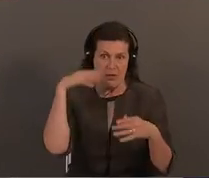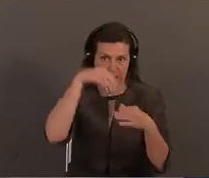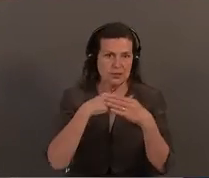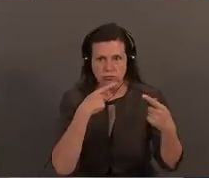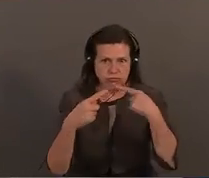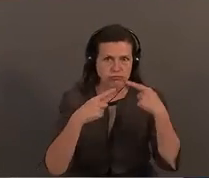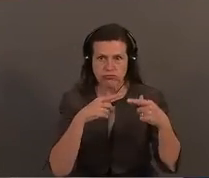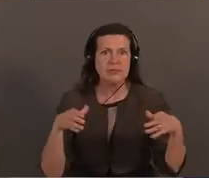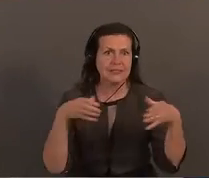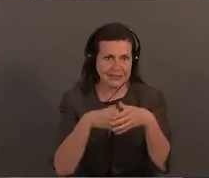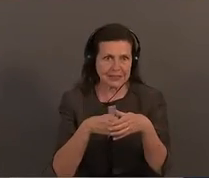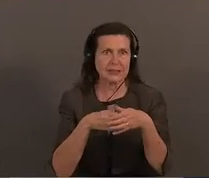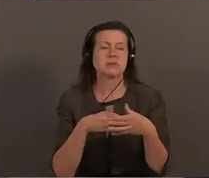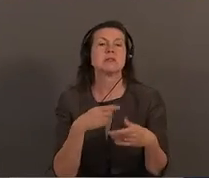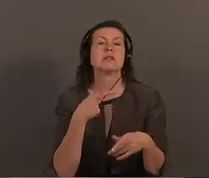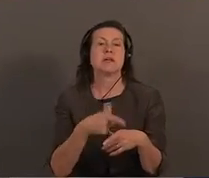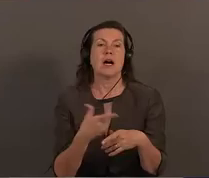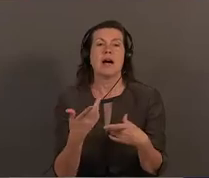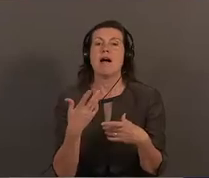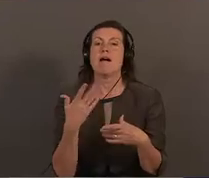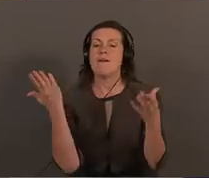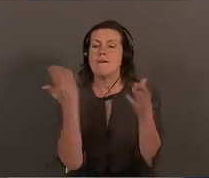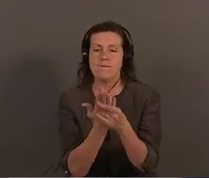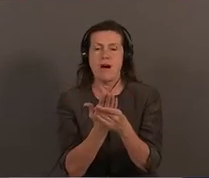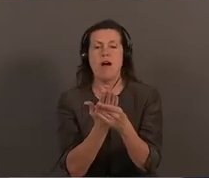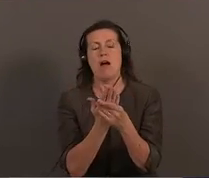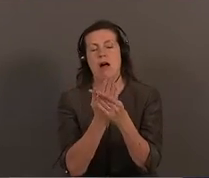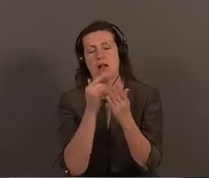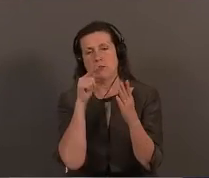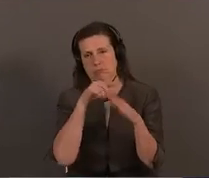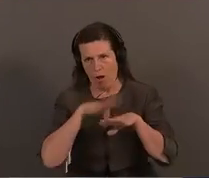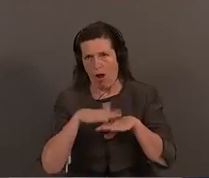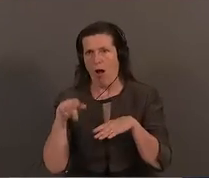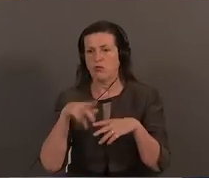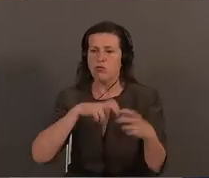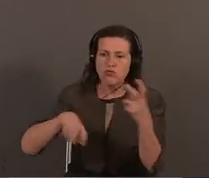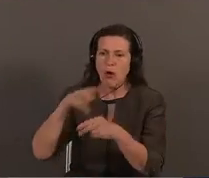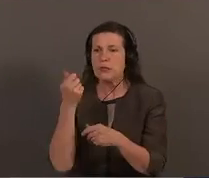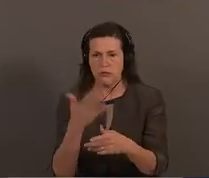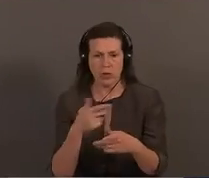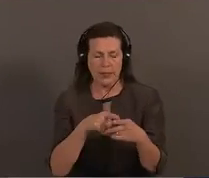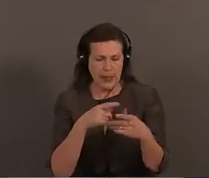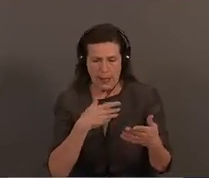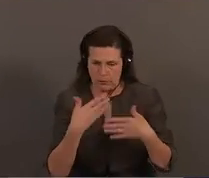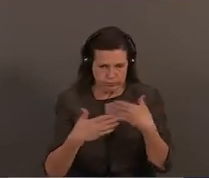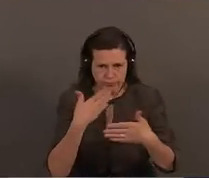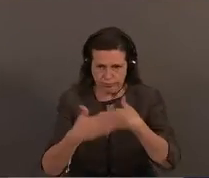file was finalized under the Presidency, which is very satisfying, and now you're here